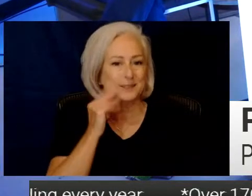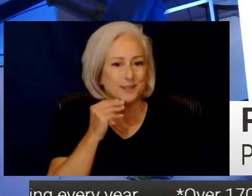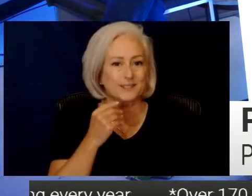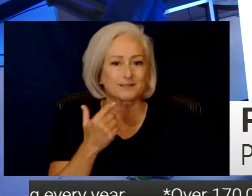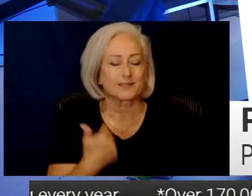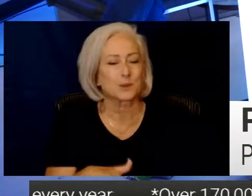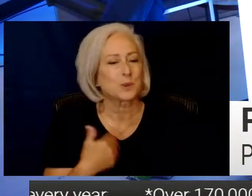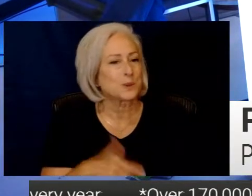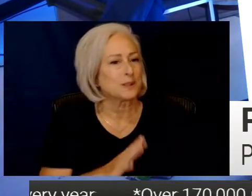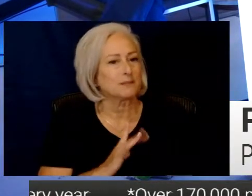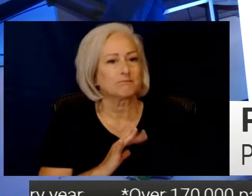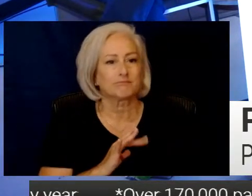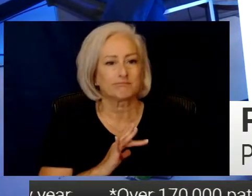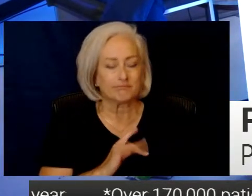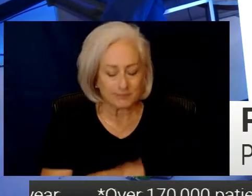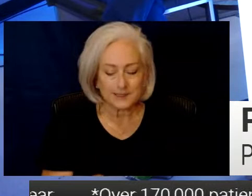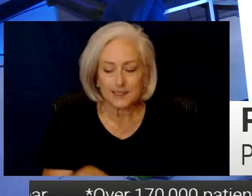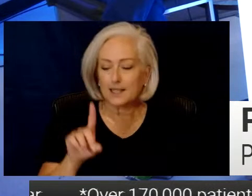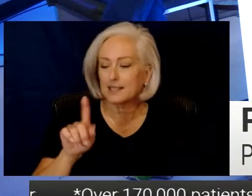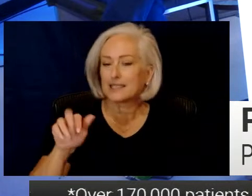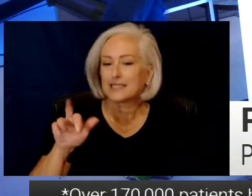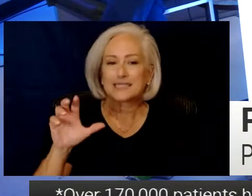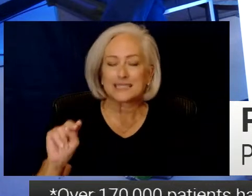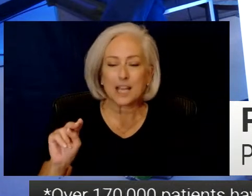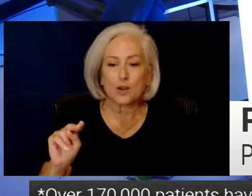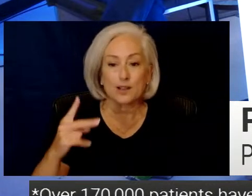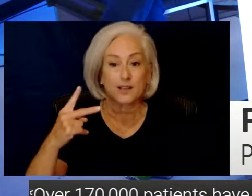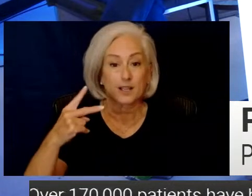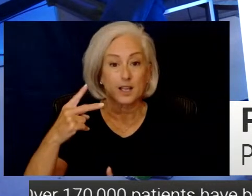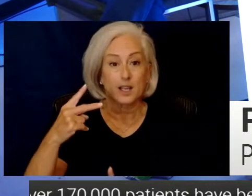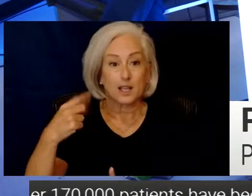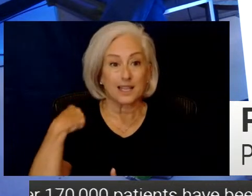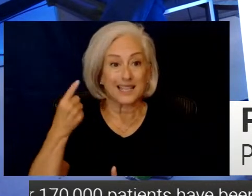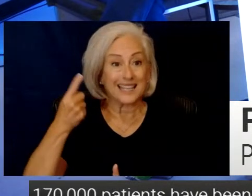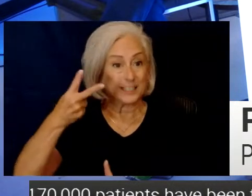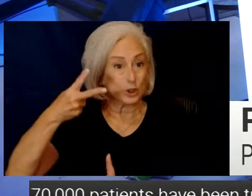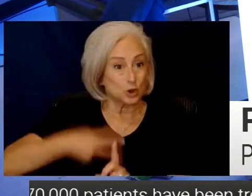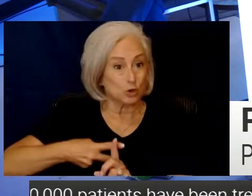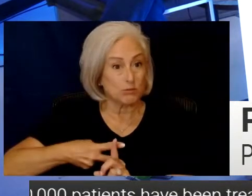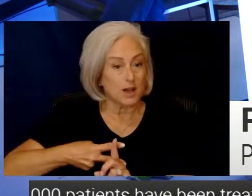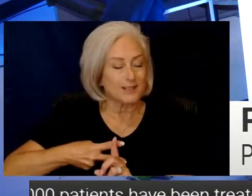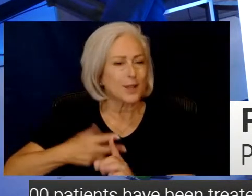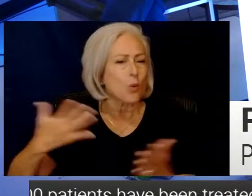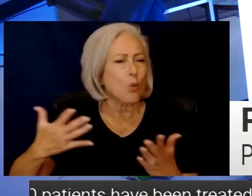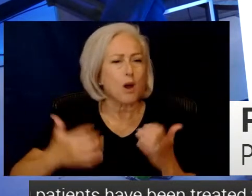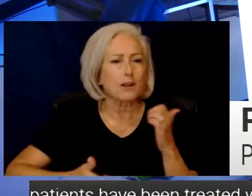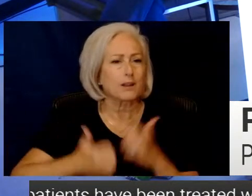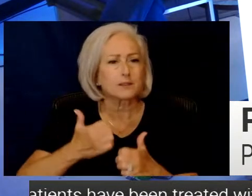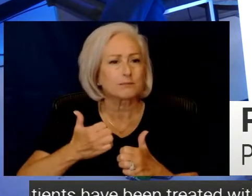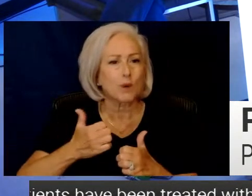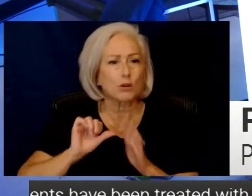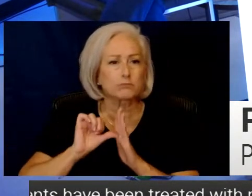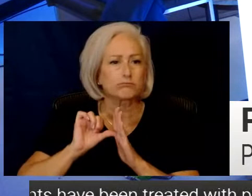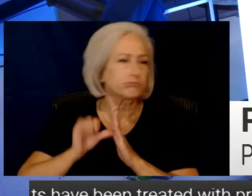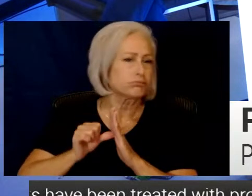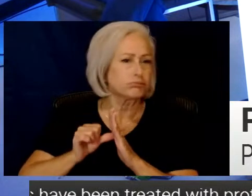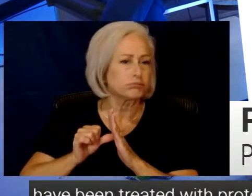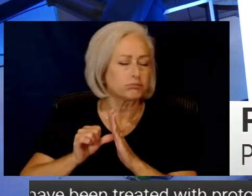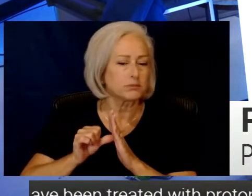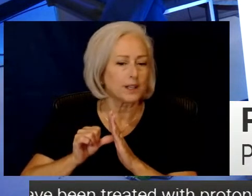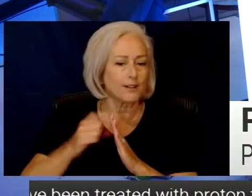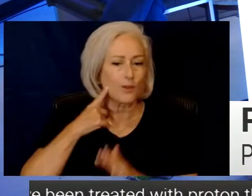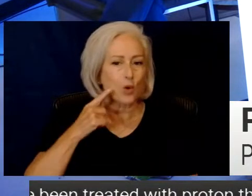Darren, in 2 months, what has stuck out most in your mind about the proton